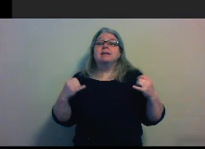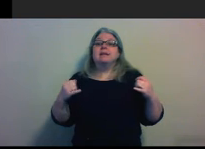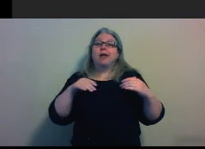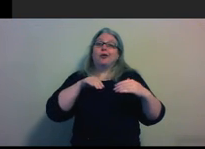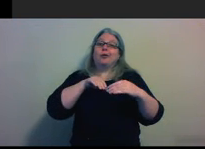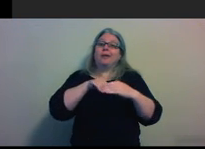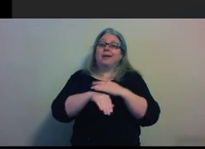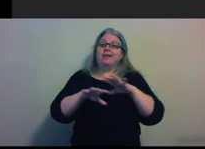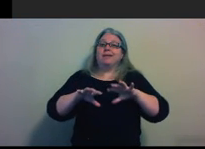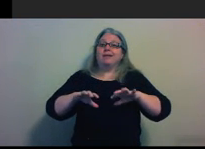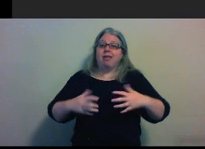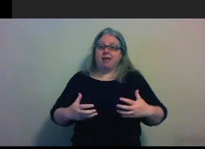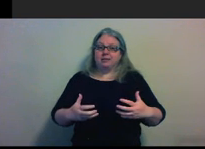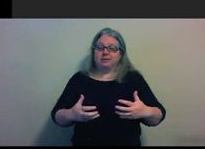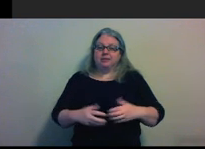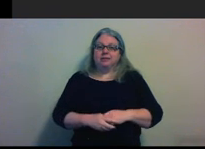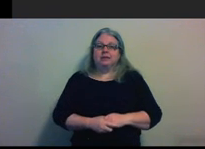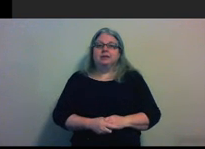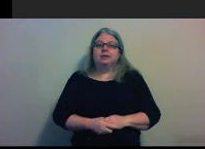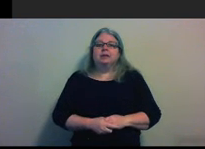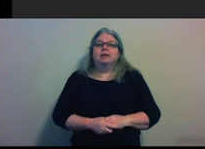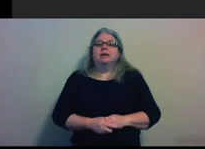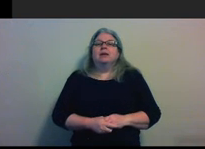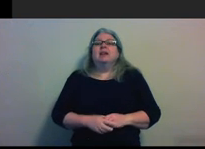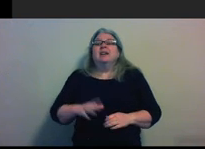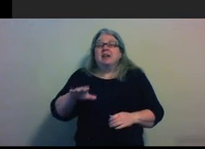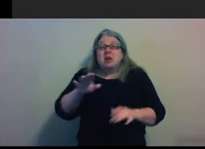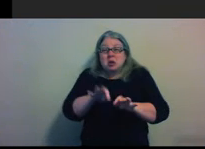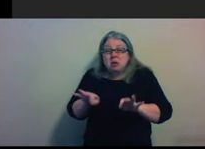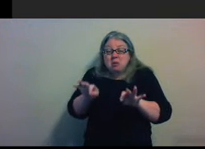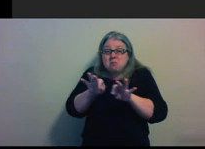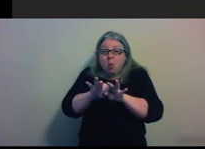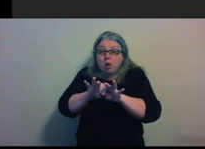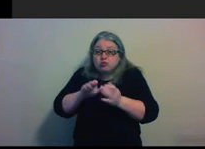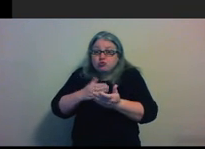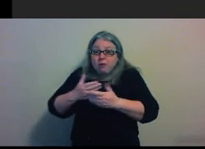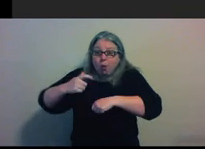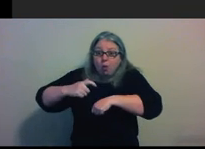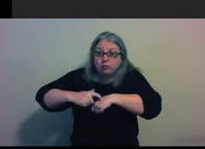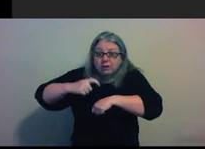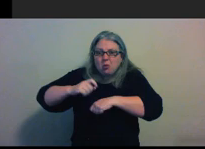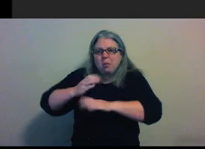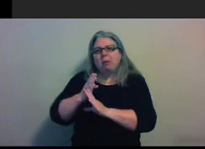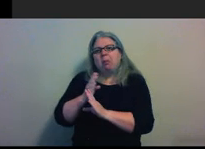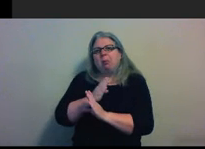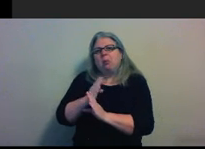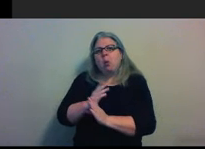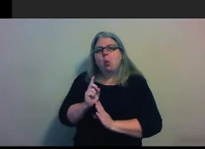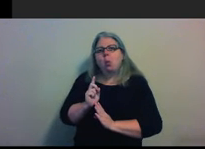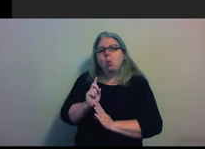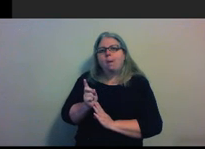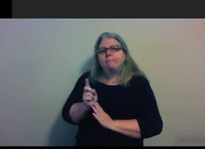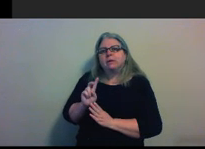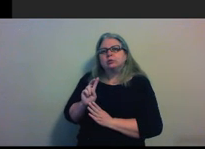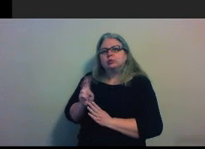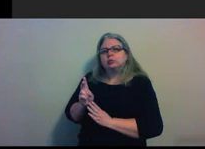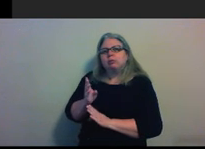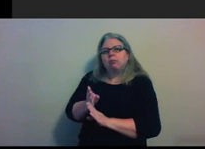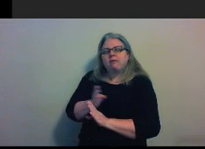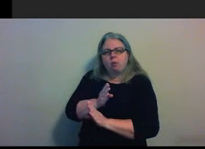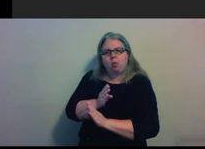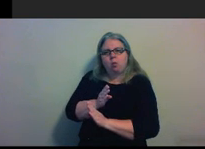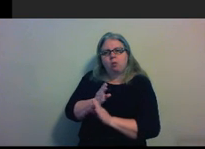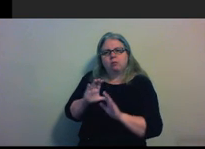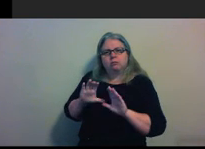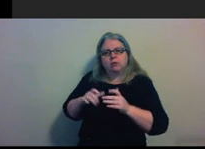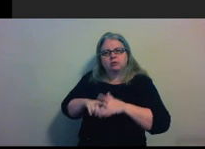Here you are in the session. You want to be at the session either right on time or maybe a minute or two early, just in case